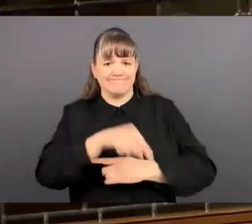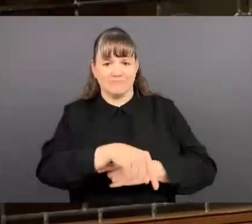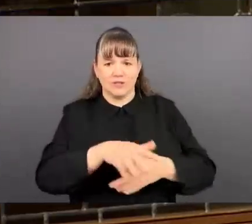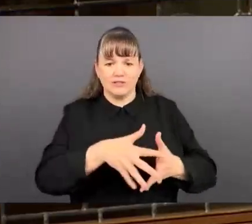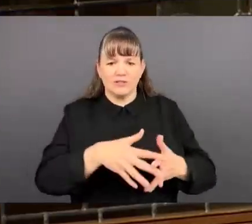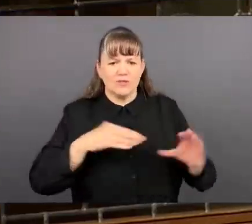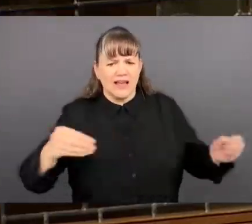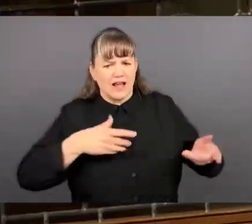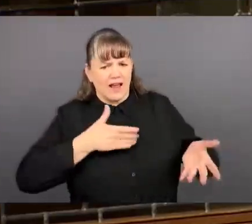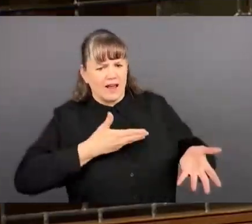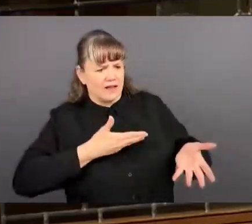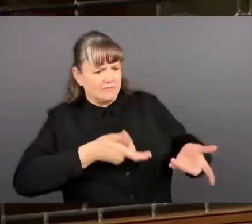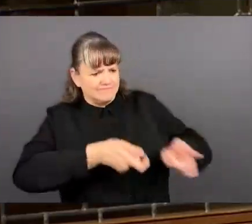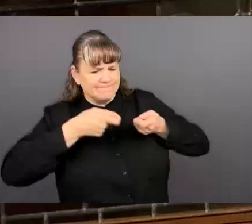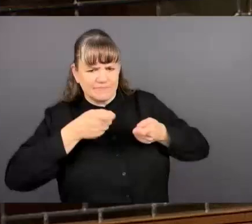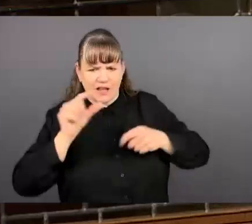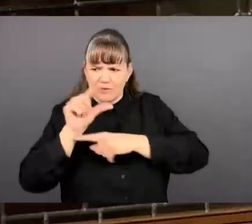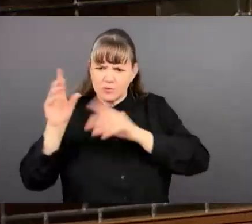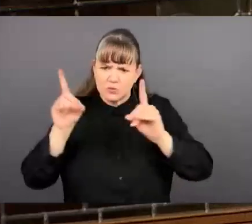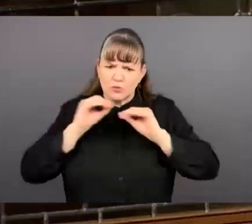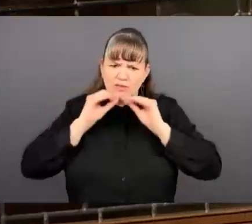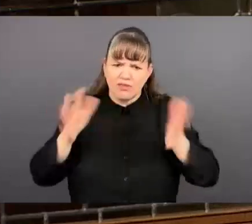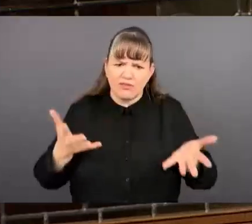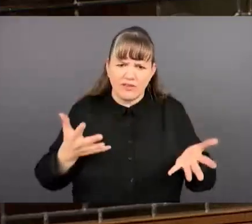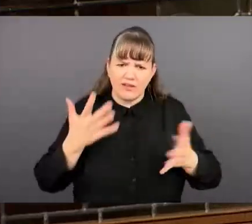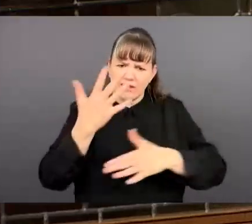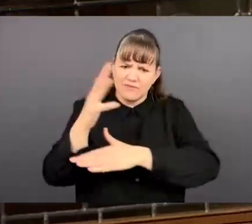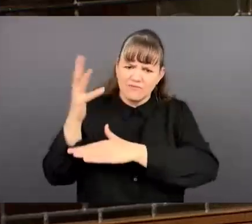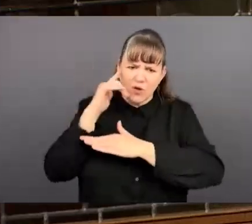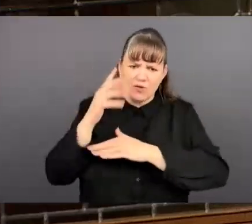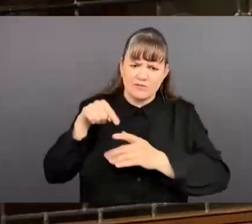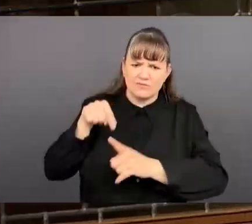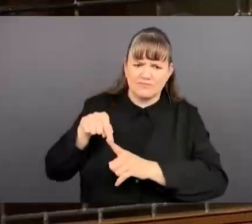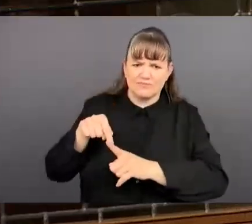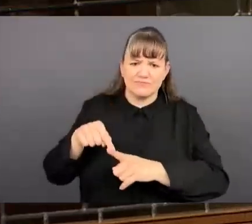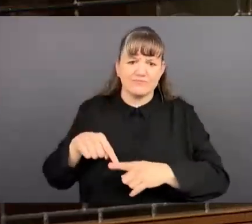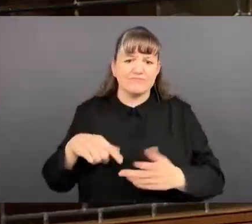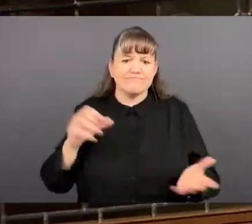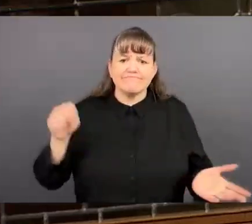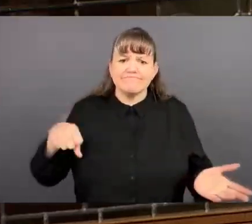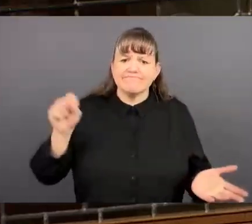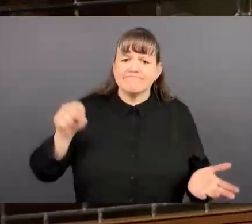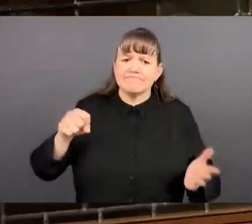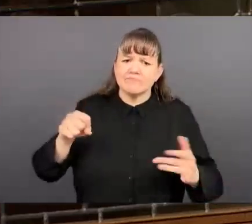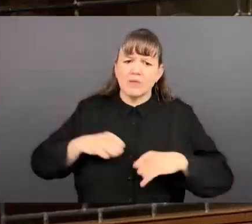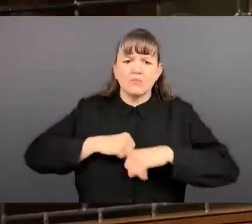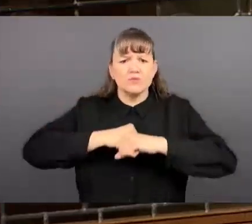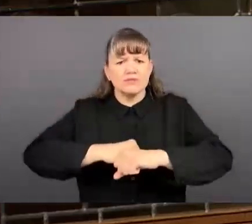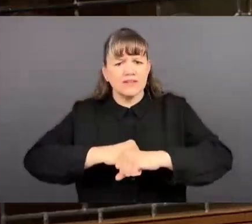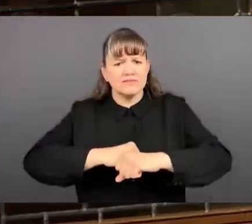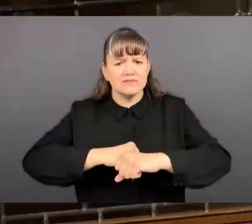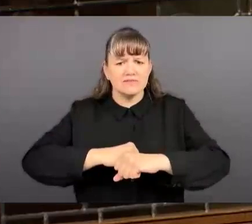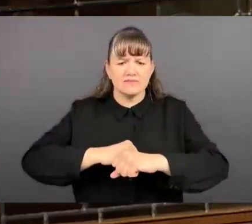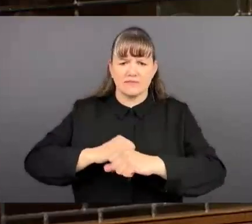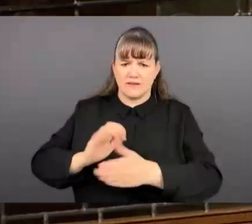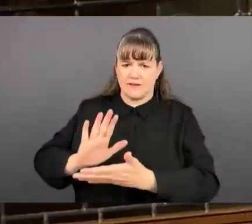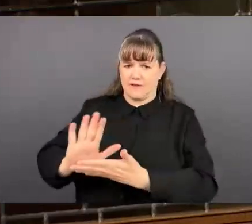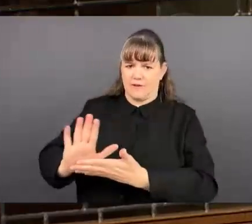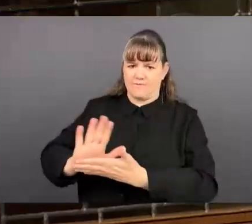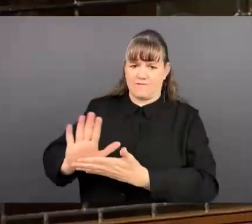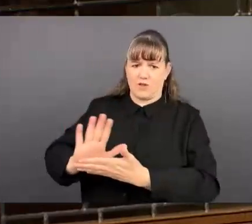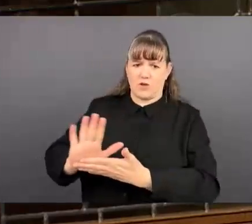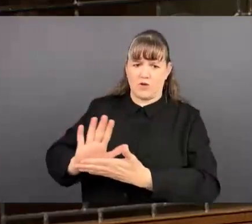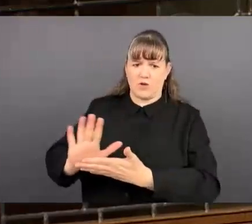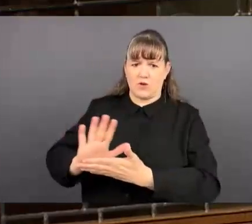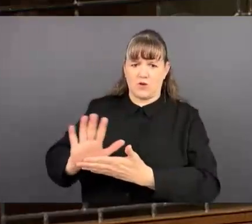need to protect the film industry. But however, forest workers want to know why their industry did not get